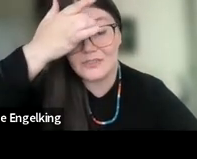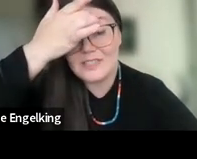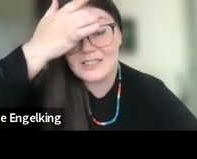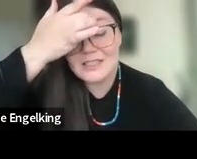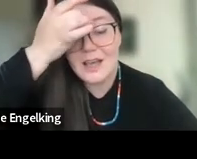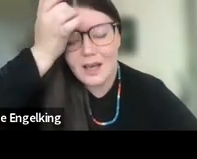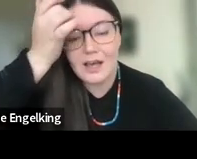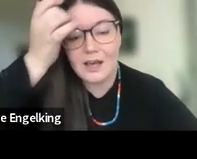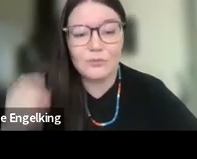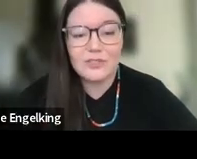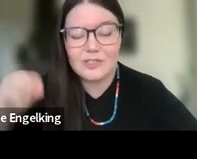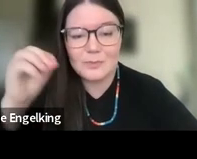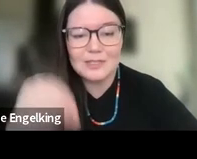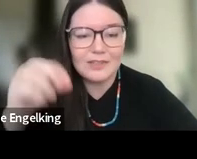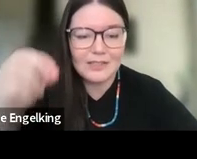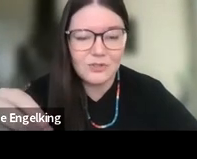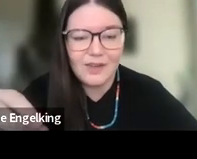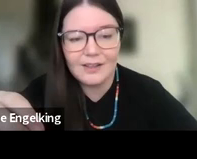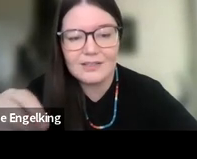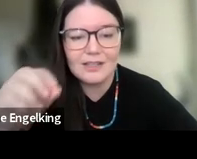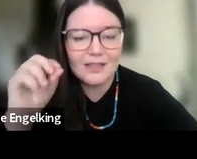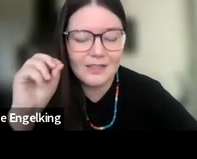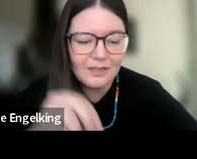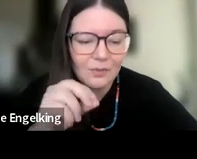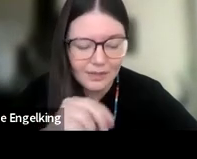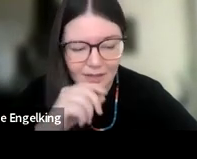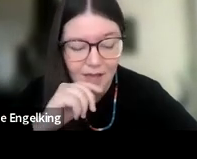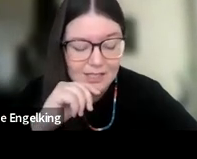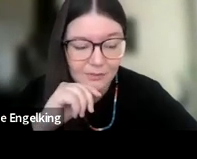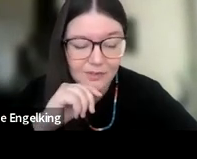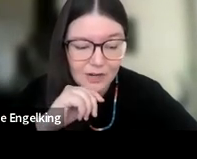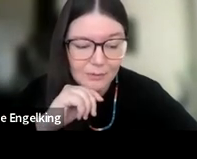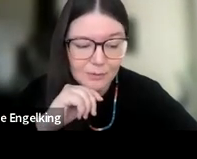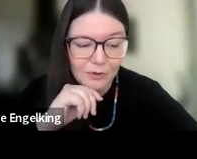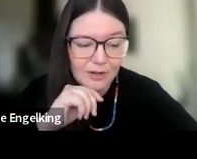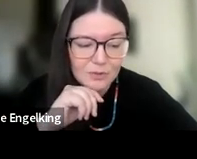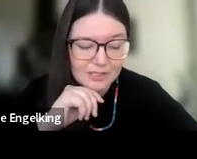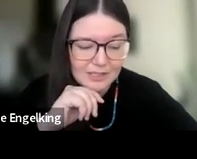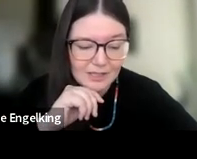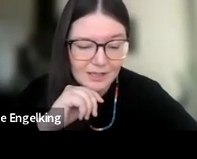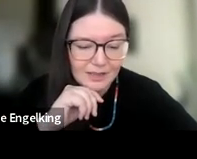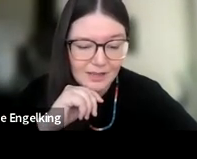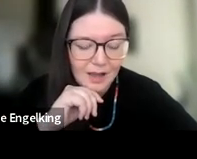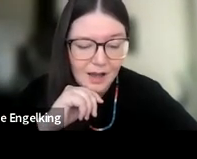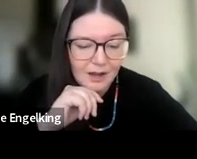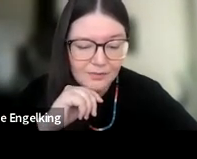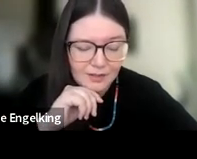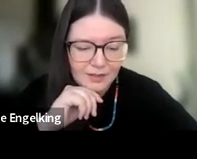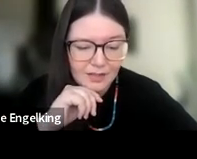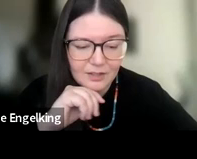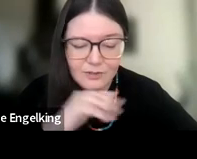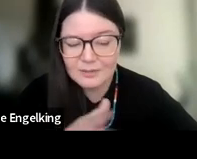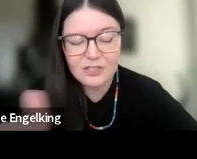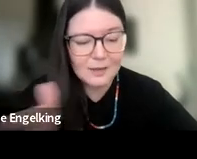designed services and resources specific to sexual violence. And I'd say that even within some of our tribal programs, we're seeing that